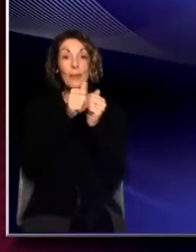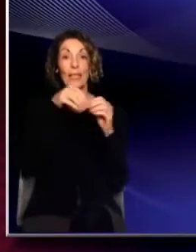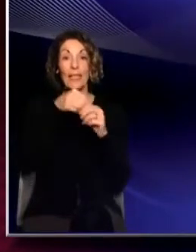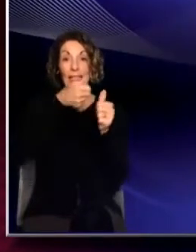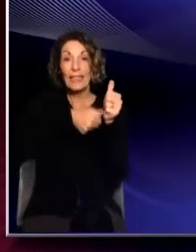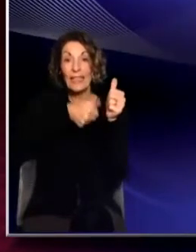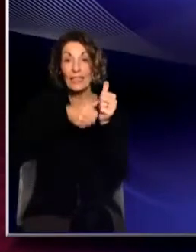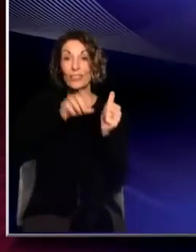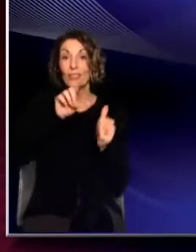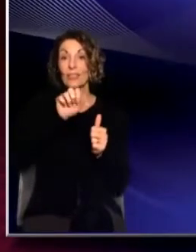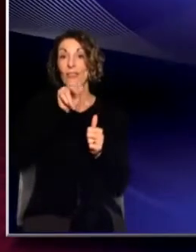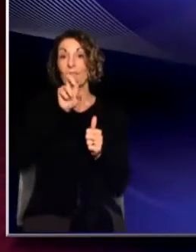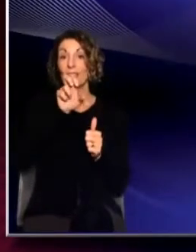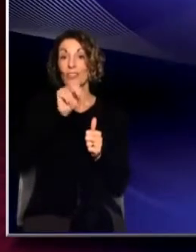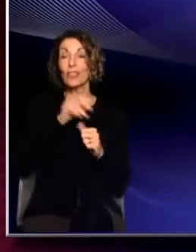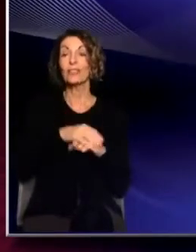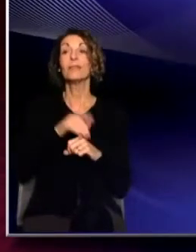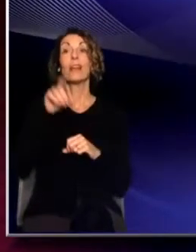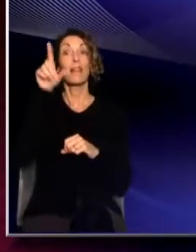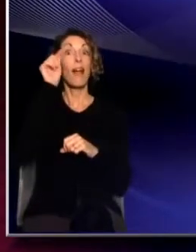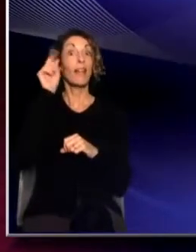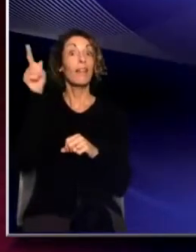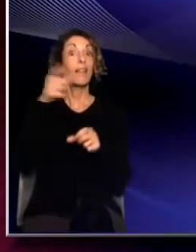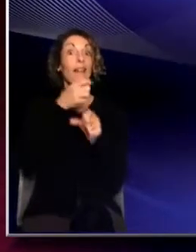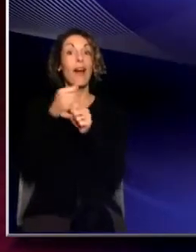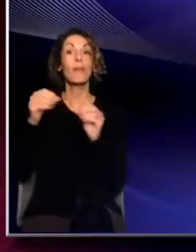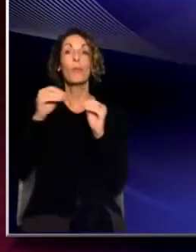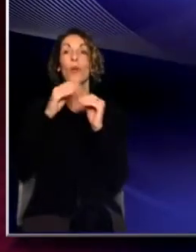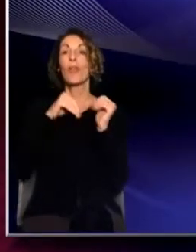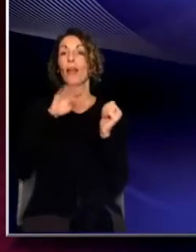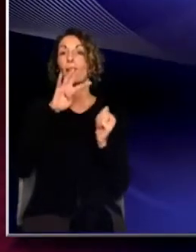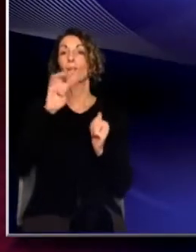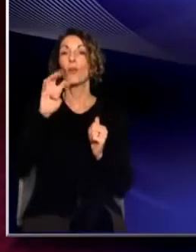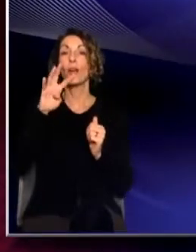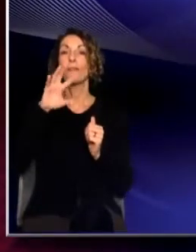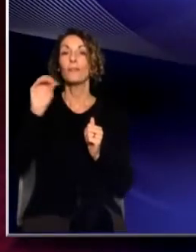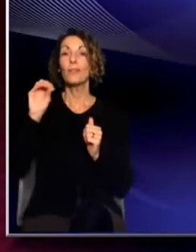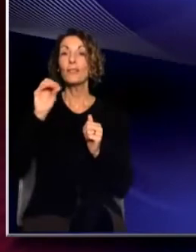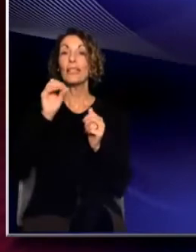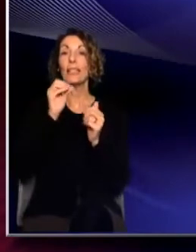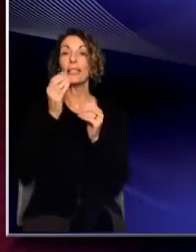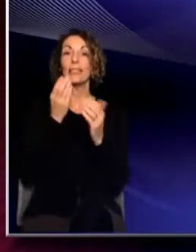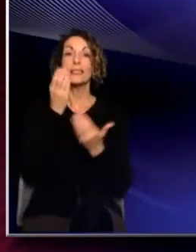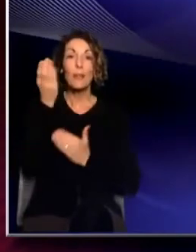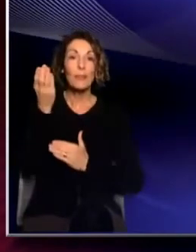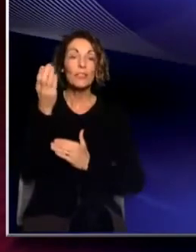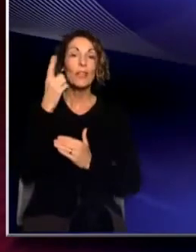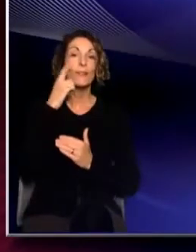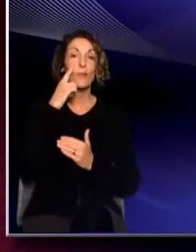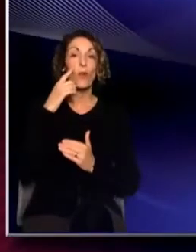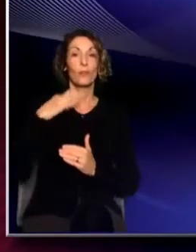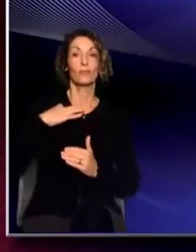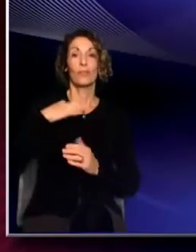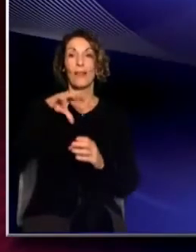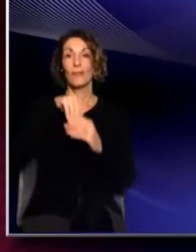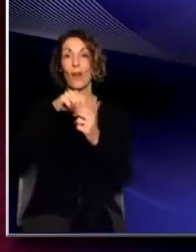over 450 submissions from schools all over the country, schools for the deaf.